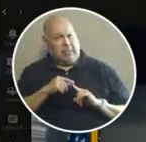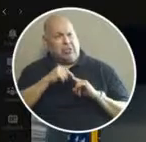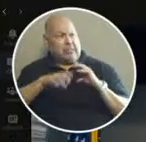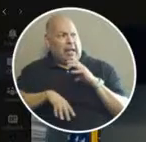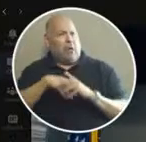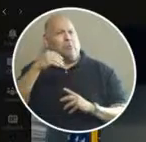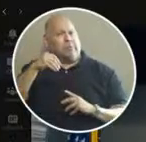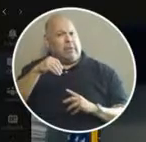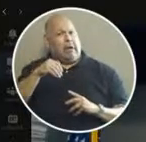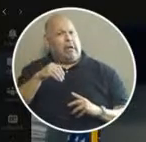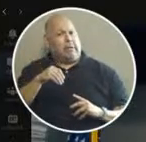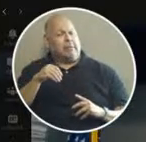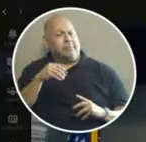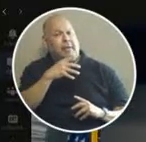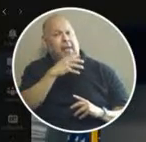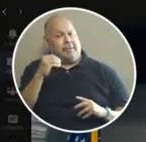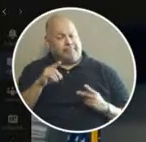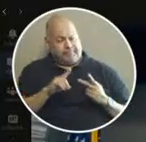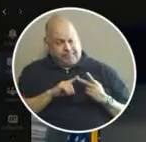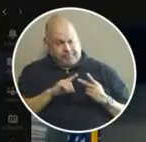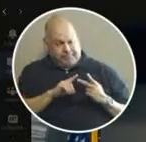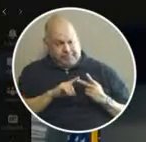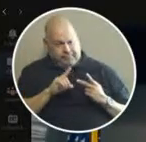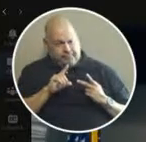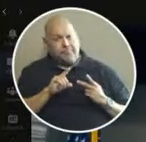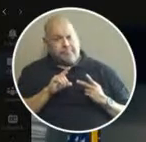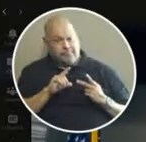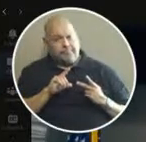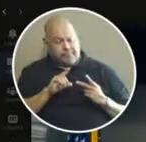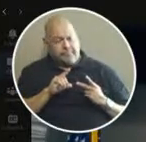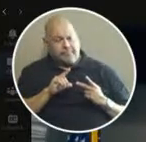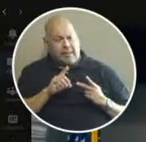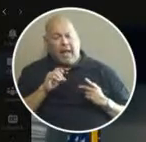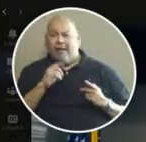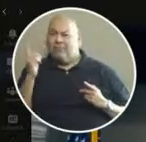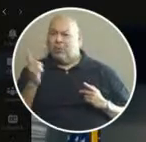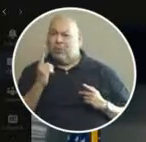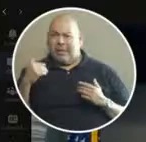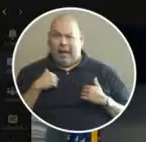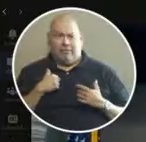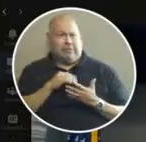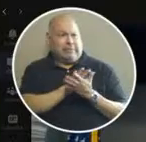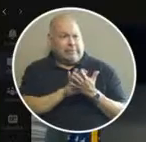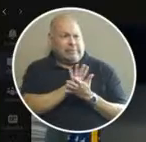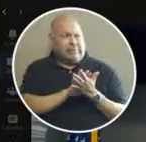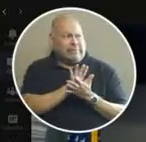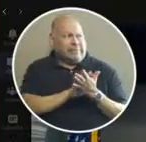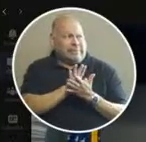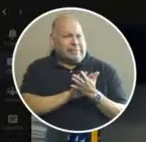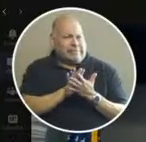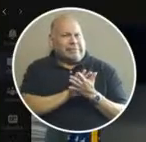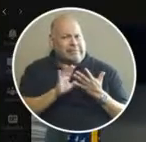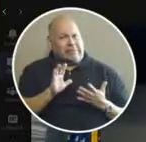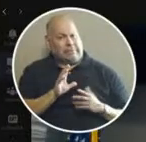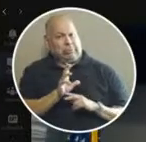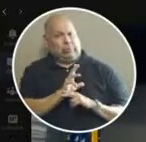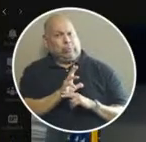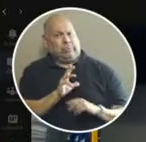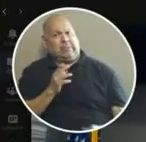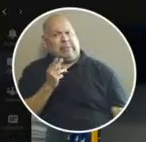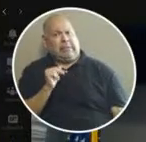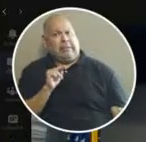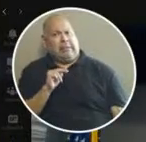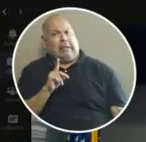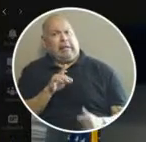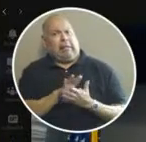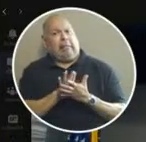outdoors. So, and also carry with you some hand sanitizer and use it